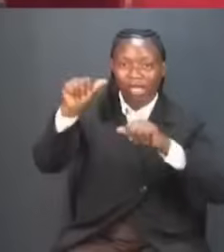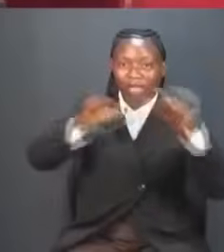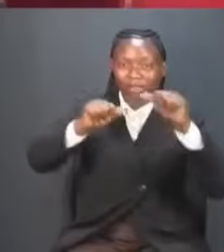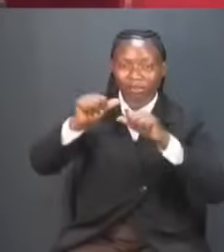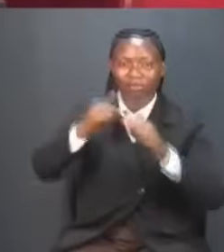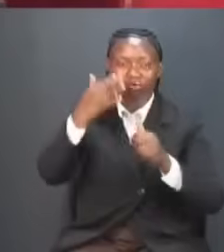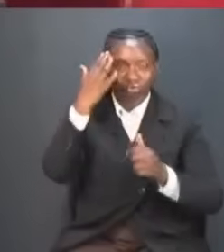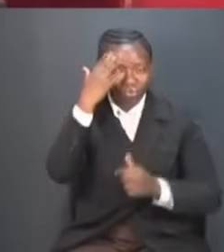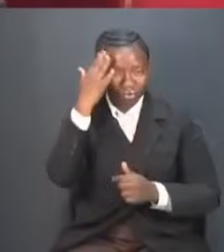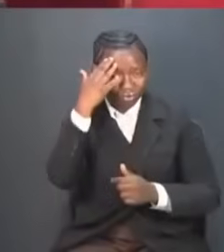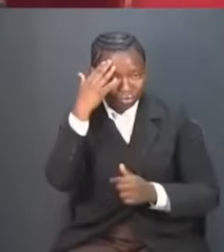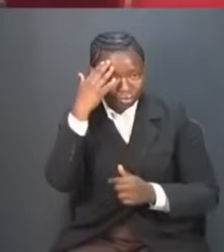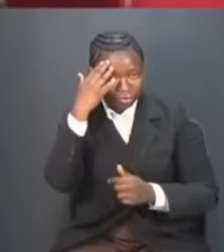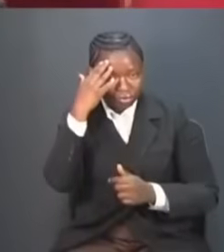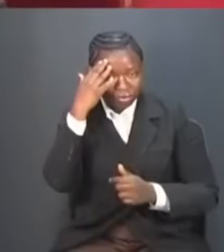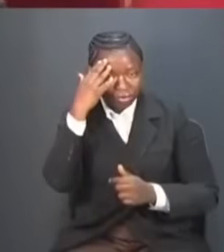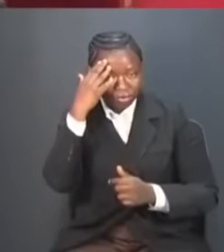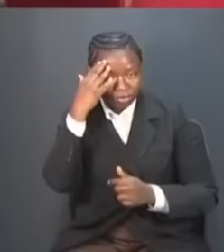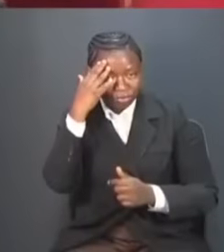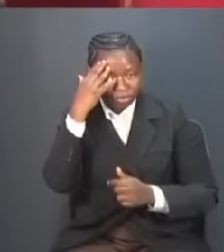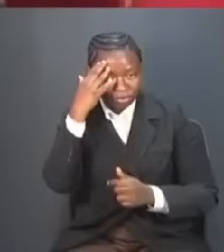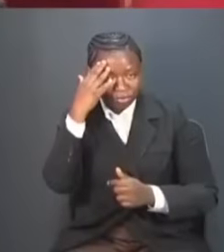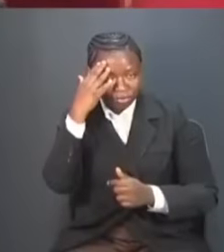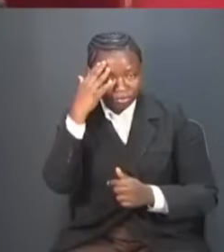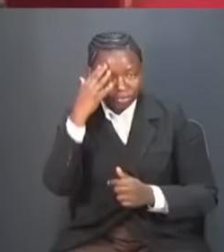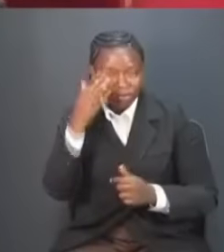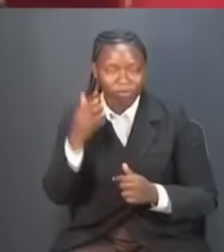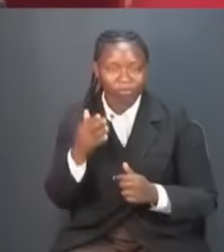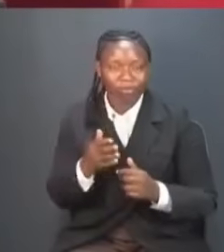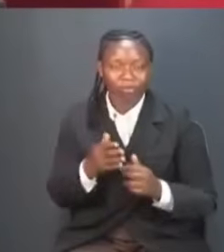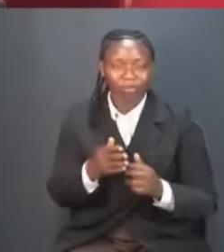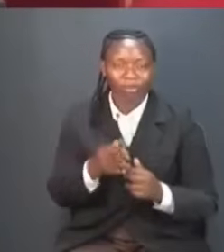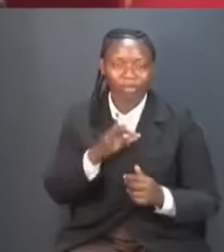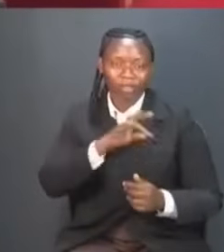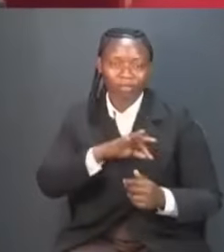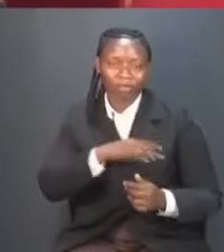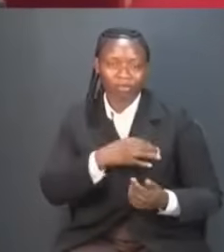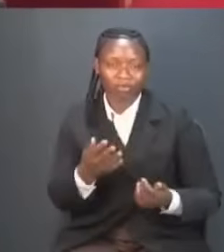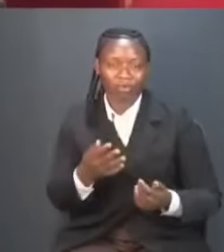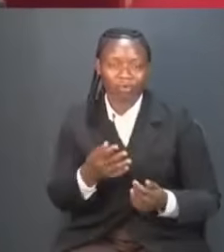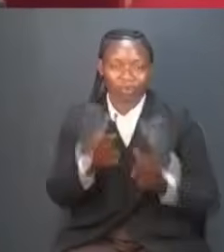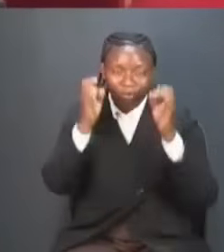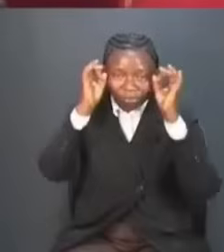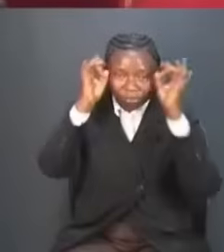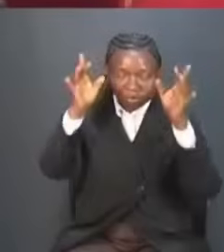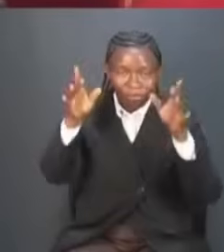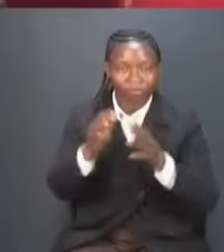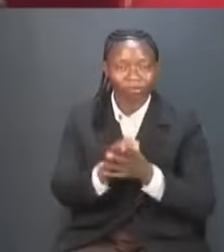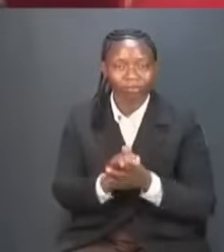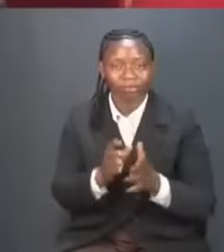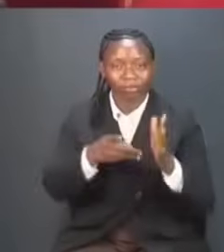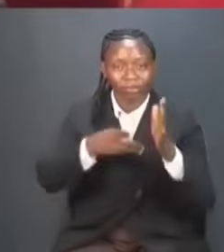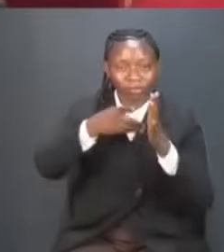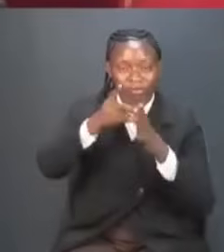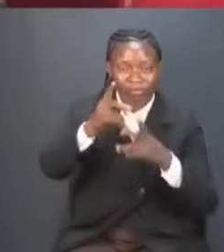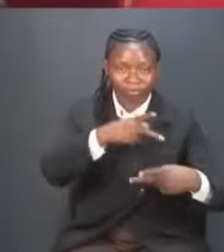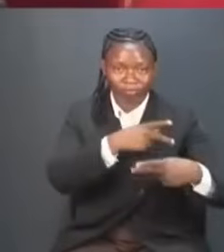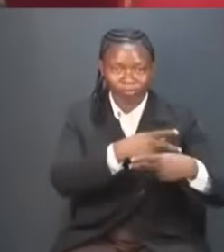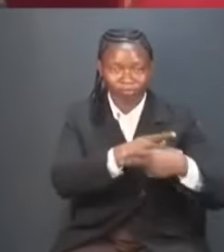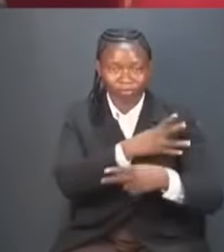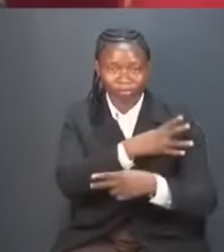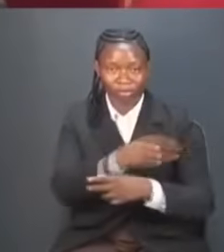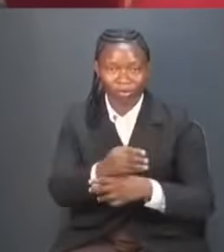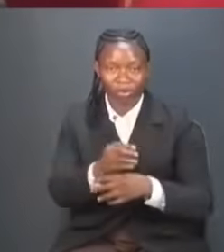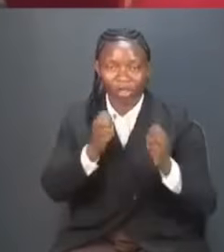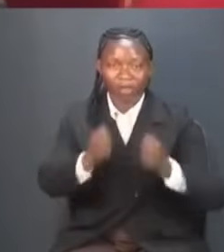determine the likelihood and potential impact of pest introductions, develop pest management strategies and